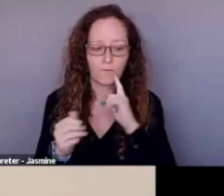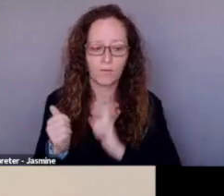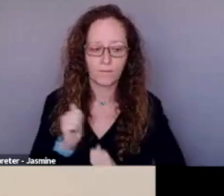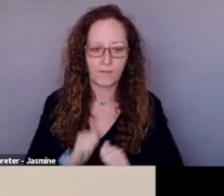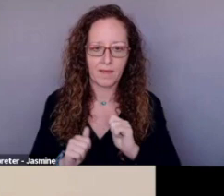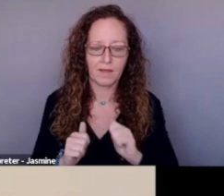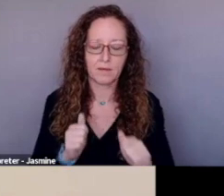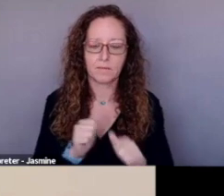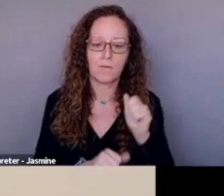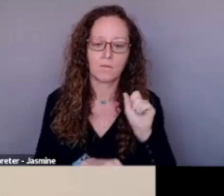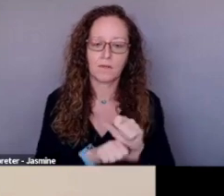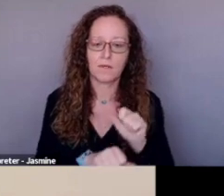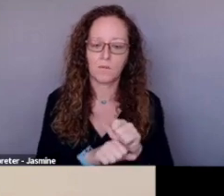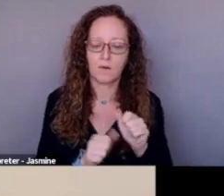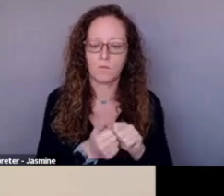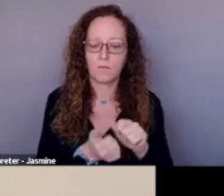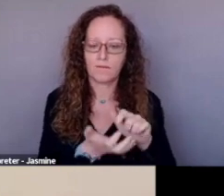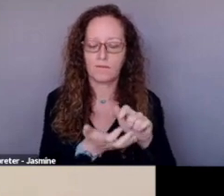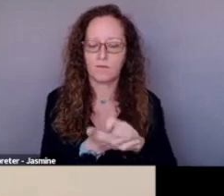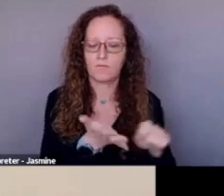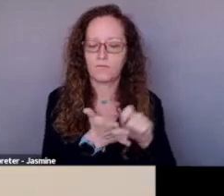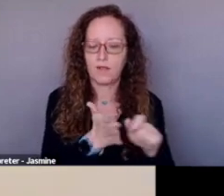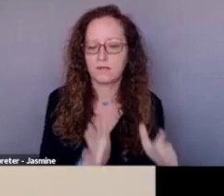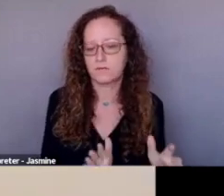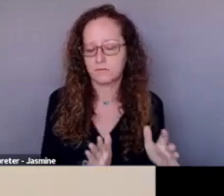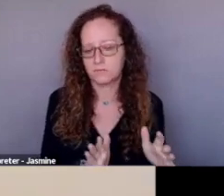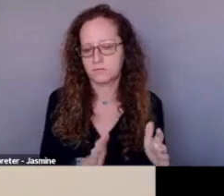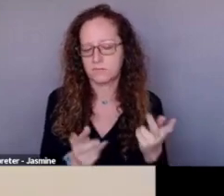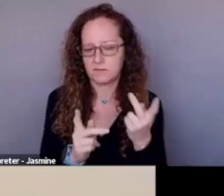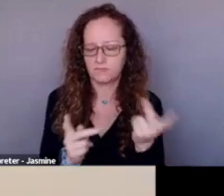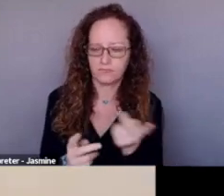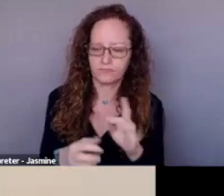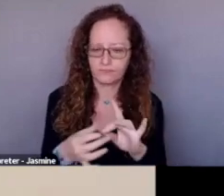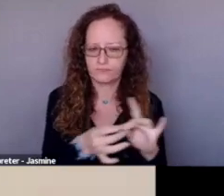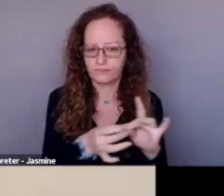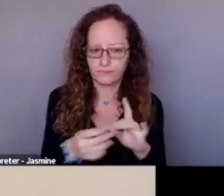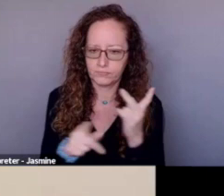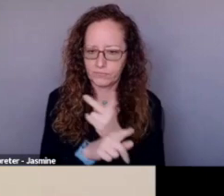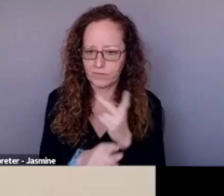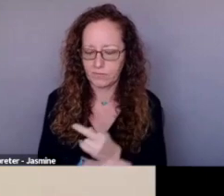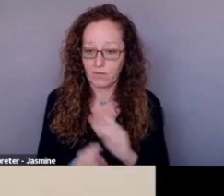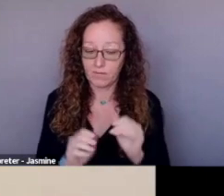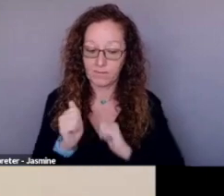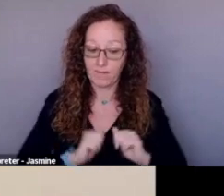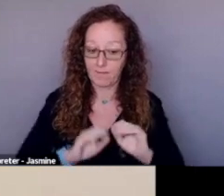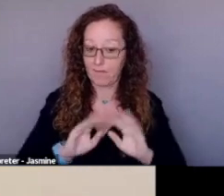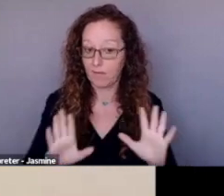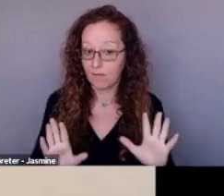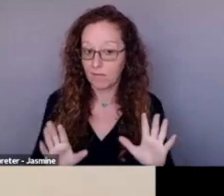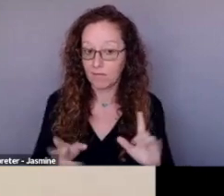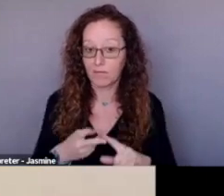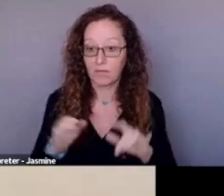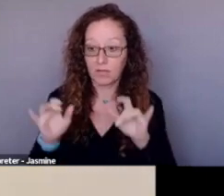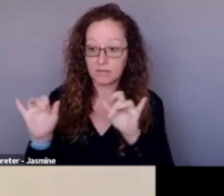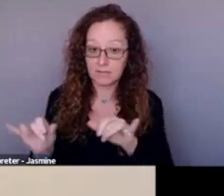with the playwright for figuring out things like, is the play clear? Is it